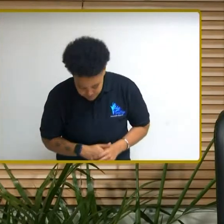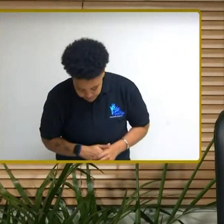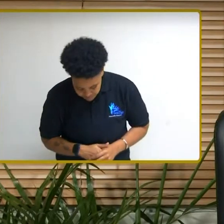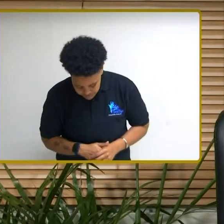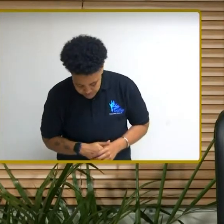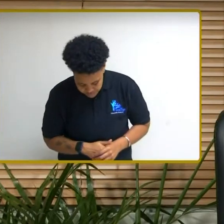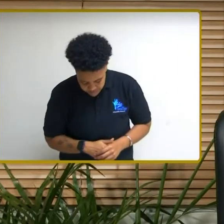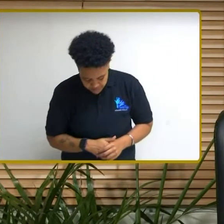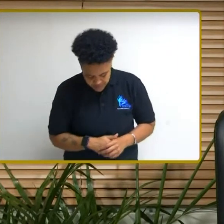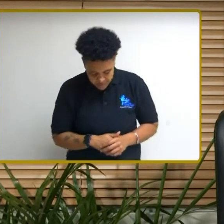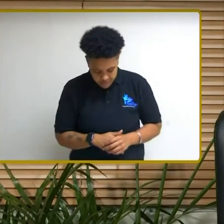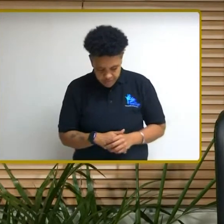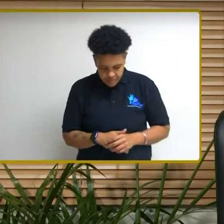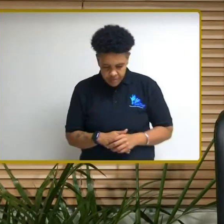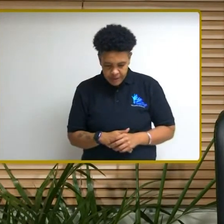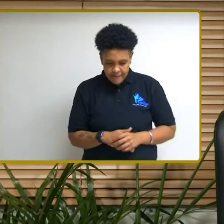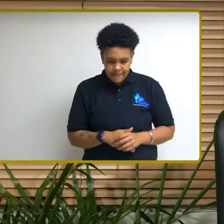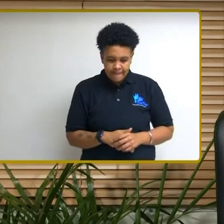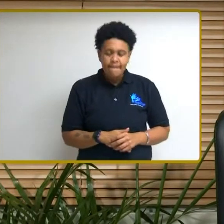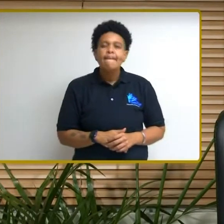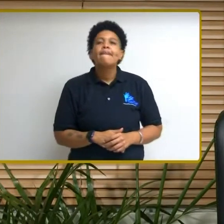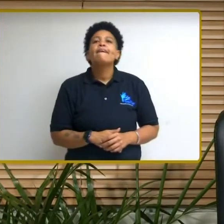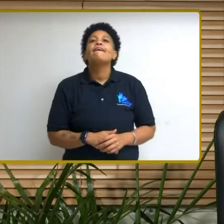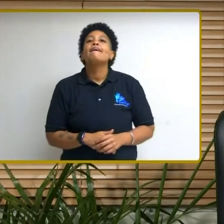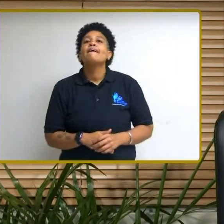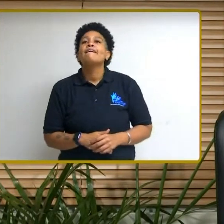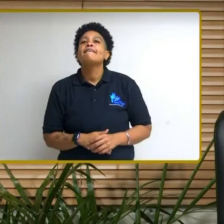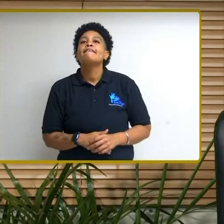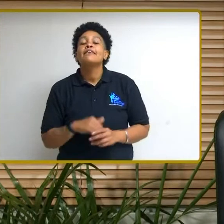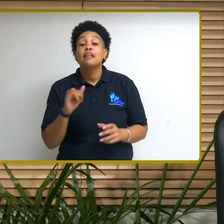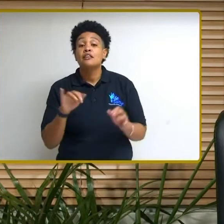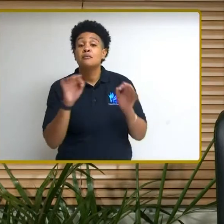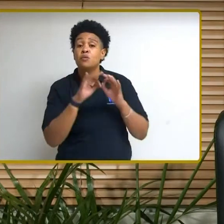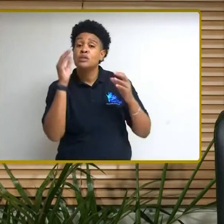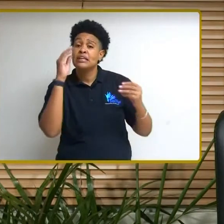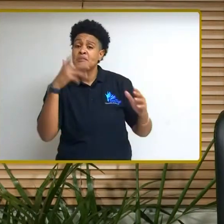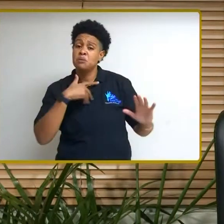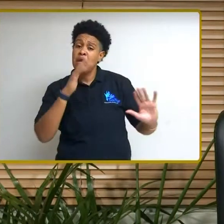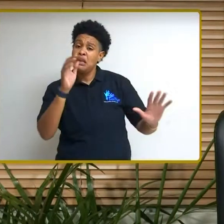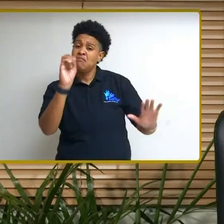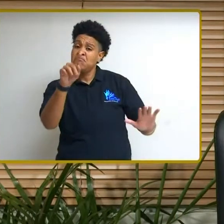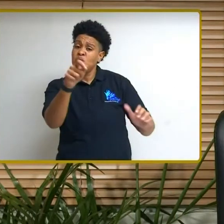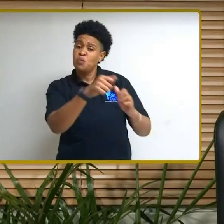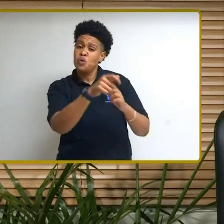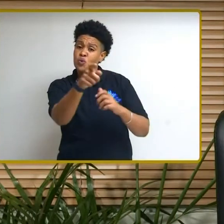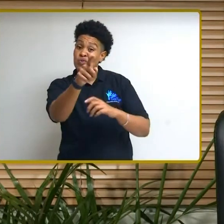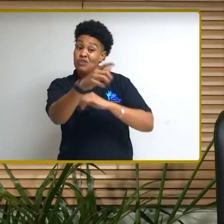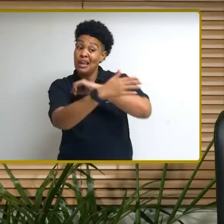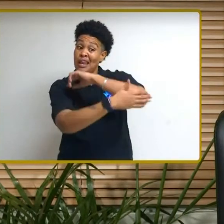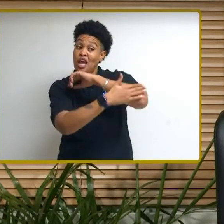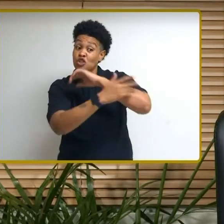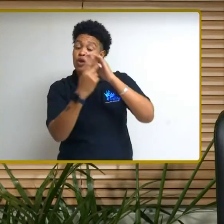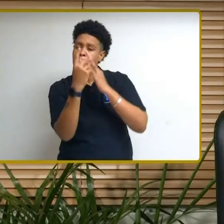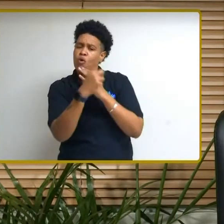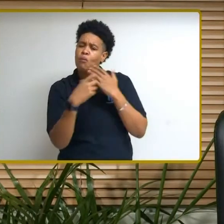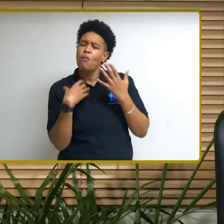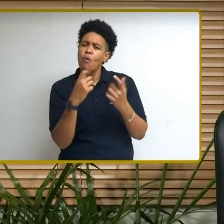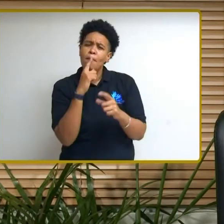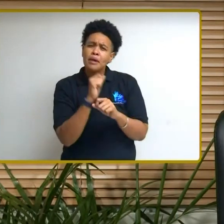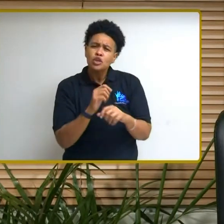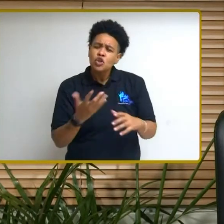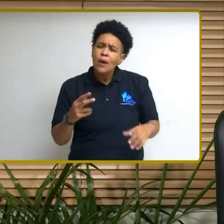information that I would like to leave with you. This is a national program, and we want to